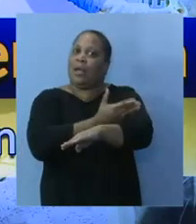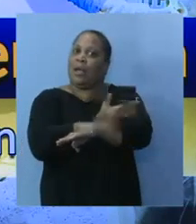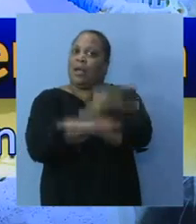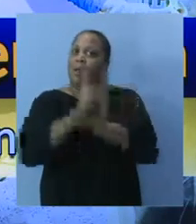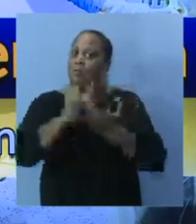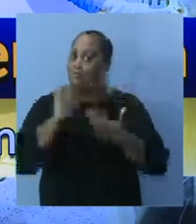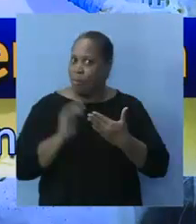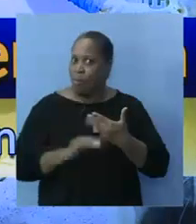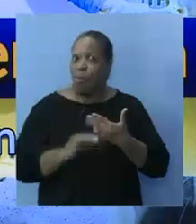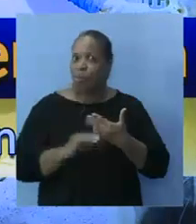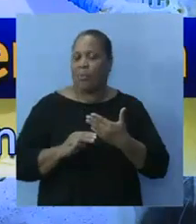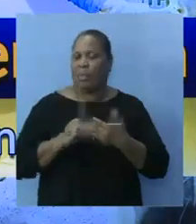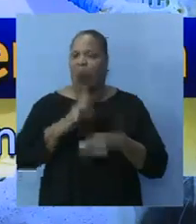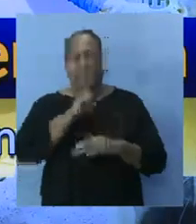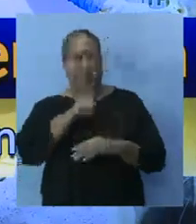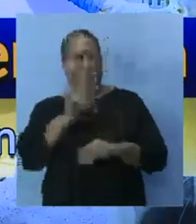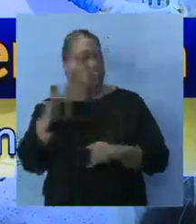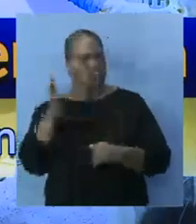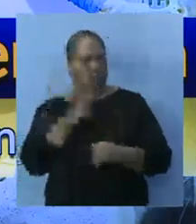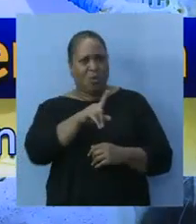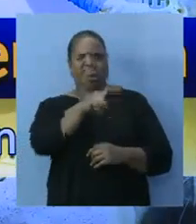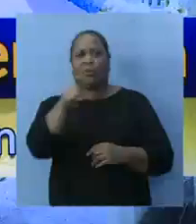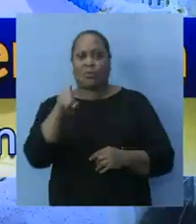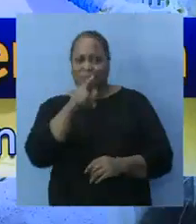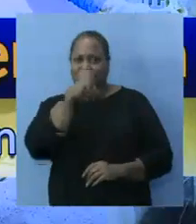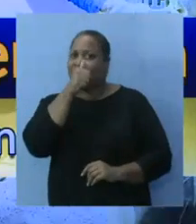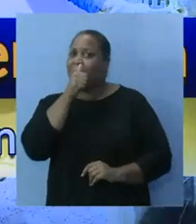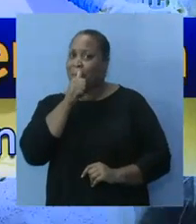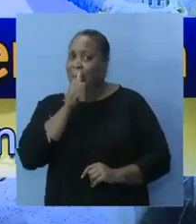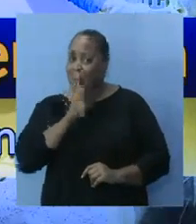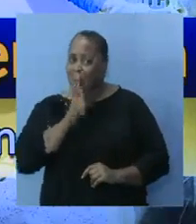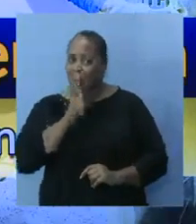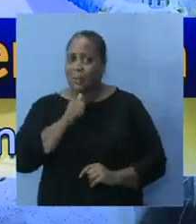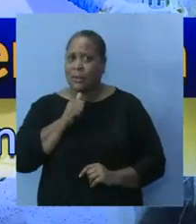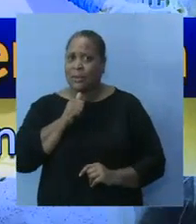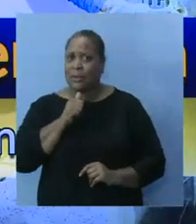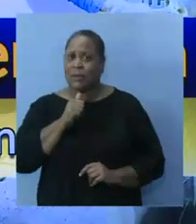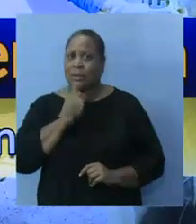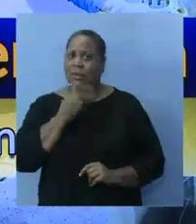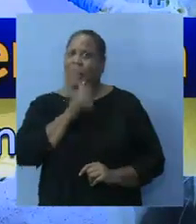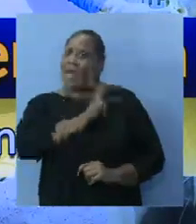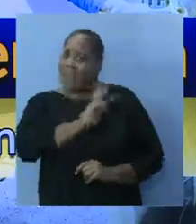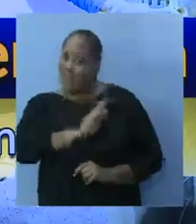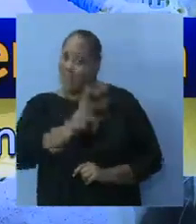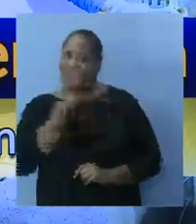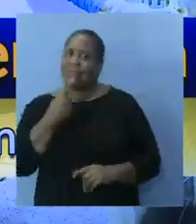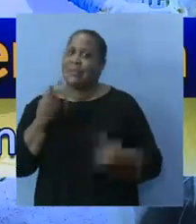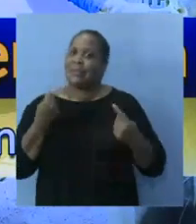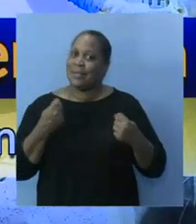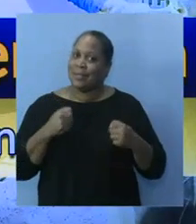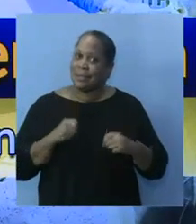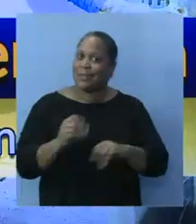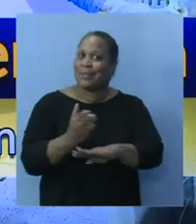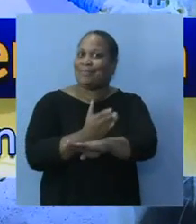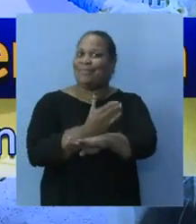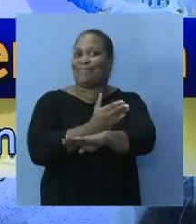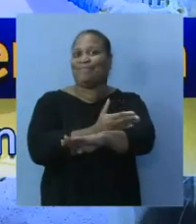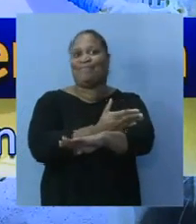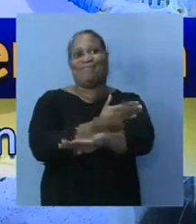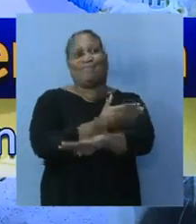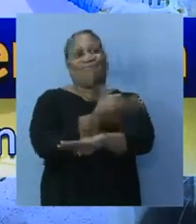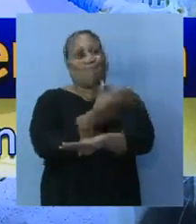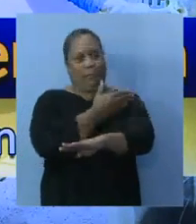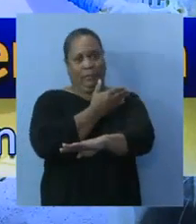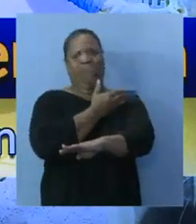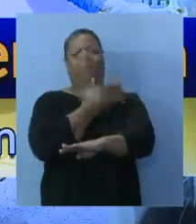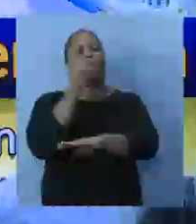etc. So I want to make sure that everyone is remaining patient. As the Minister of Health has said, the effort is going to be scaled up dramatically now,